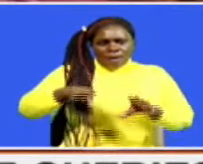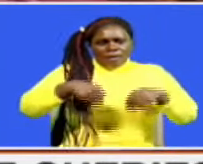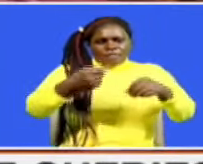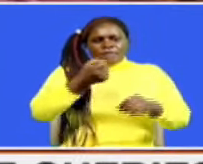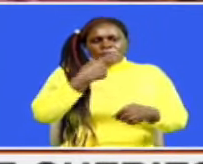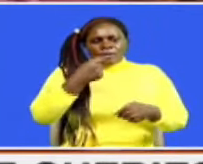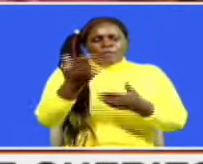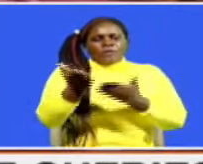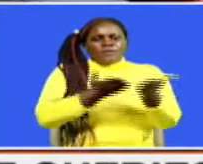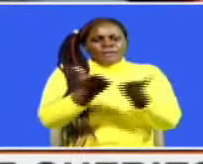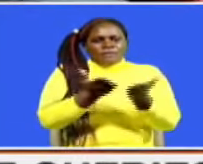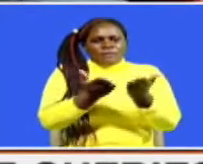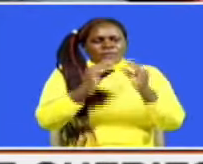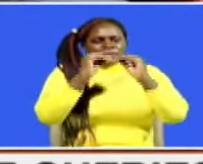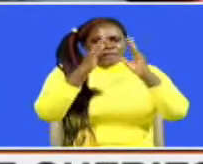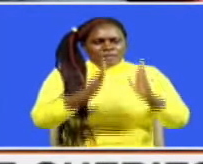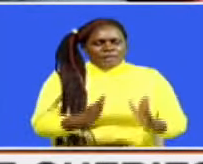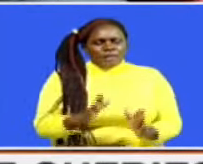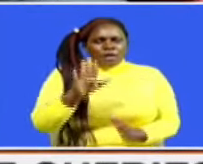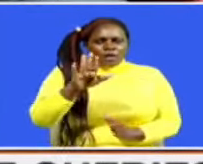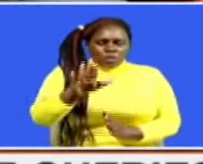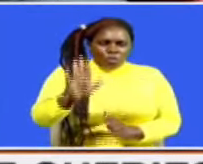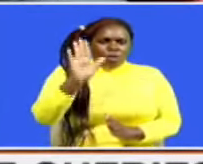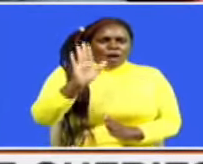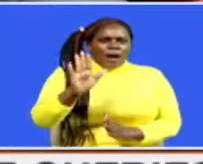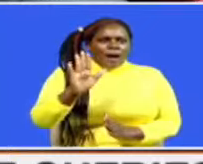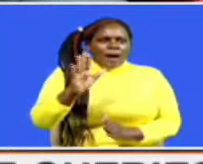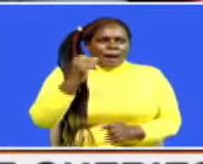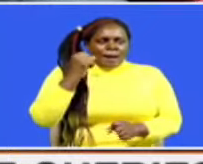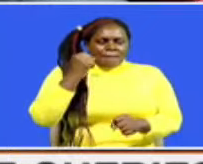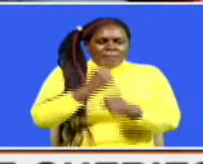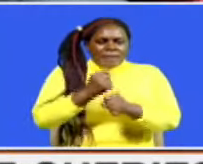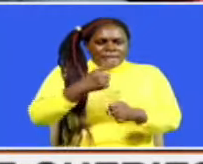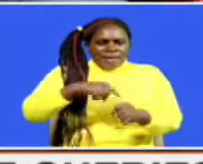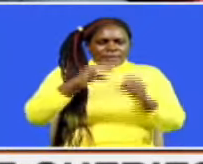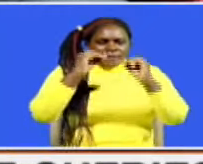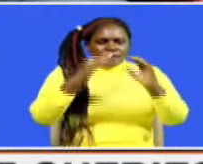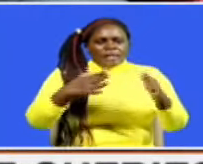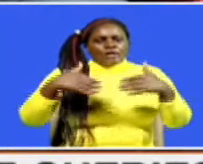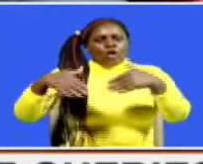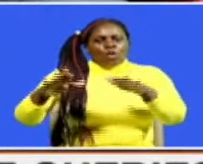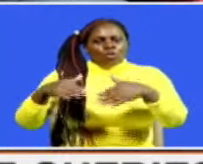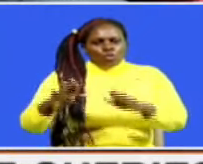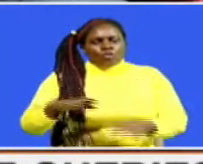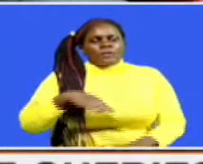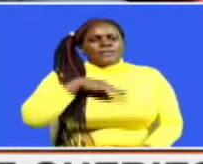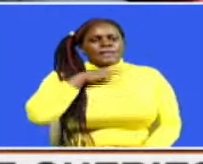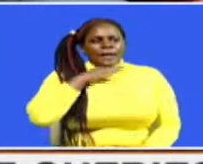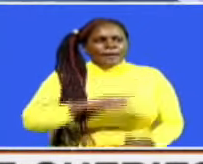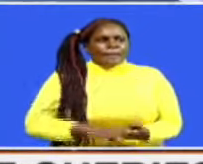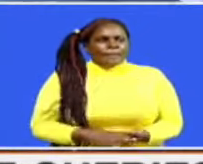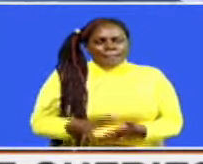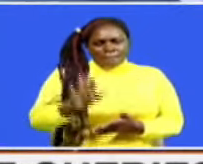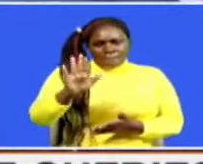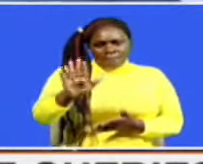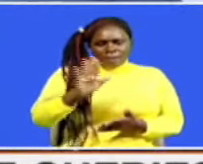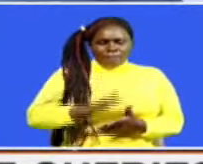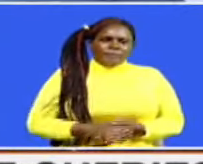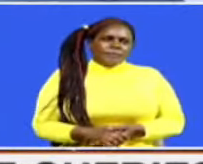medical service to teachers, you are actually costing us teachers to death. He has actually